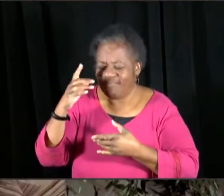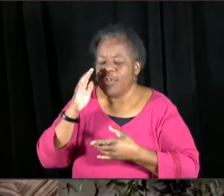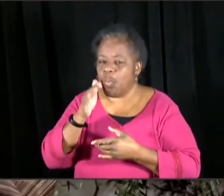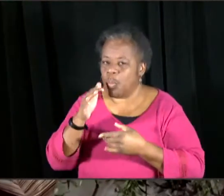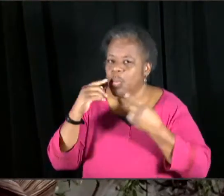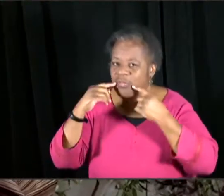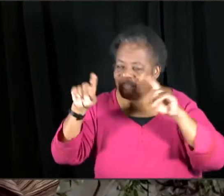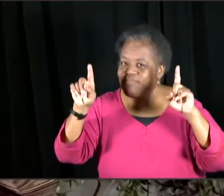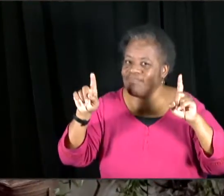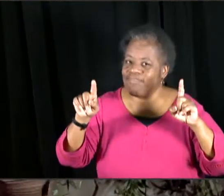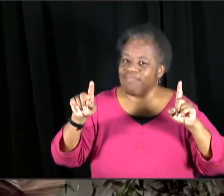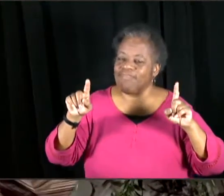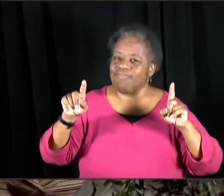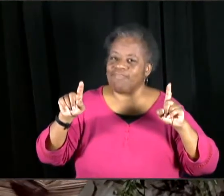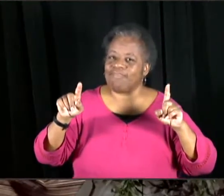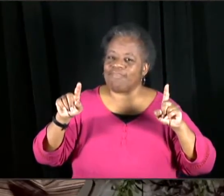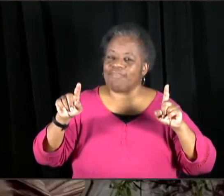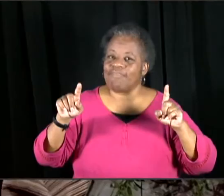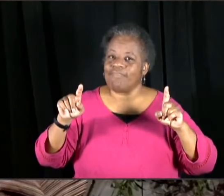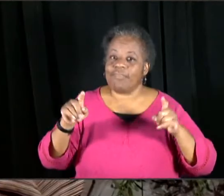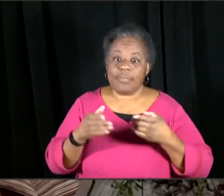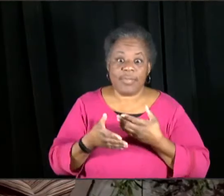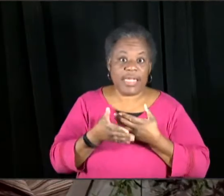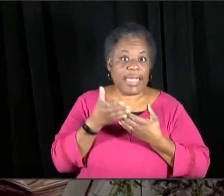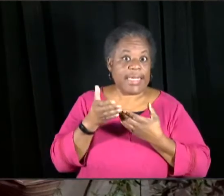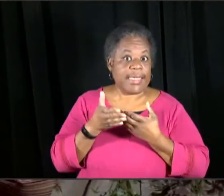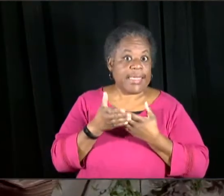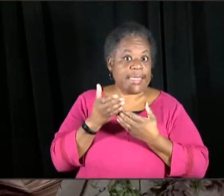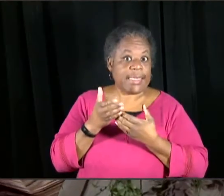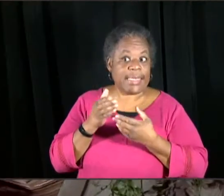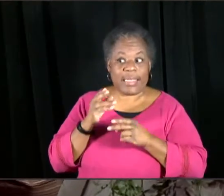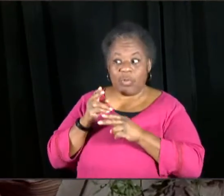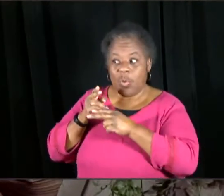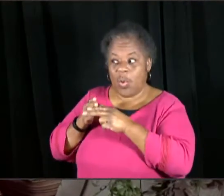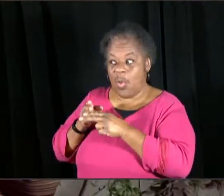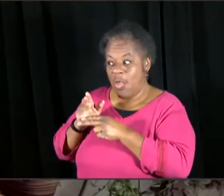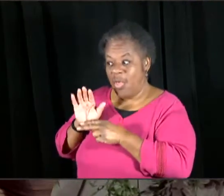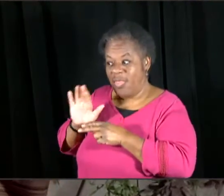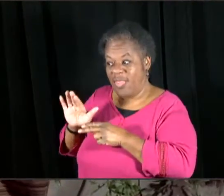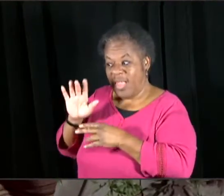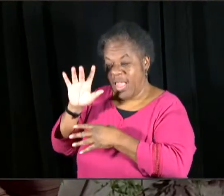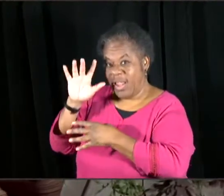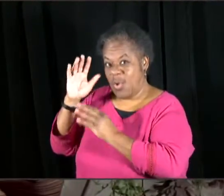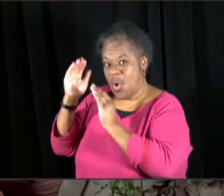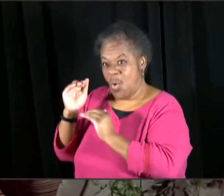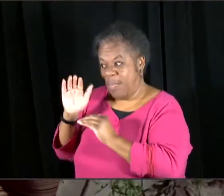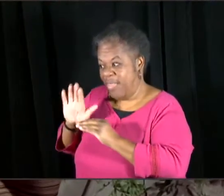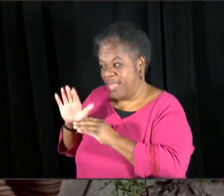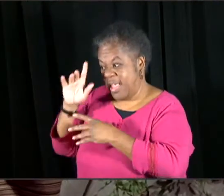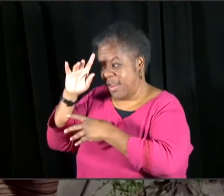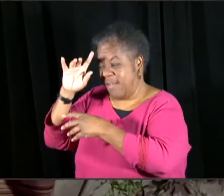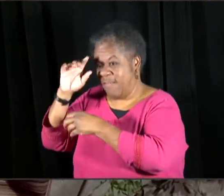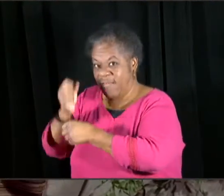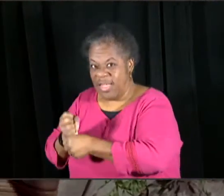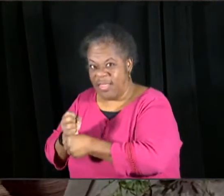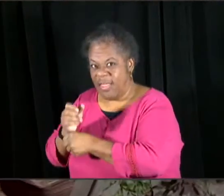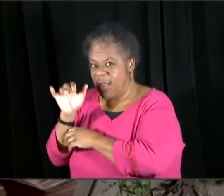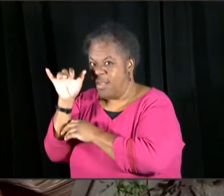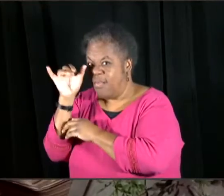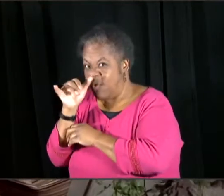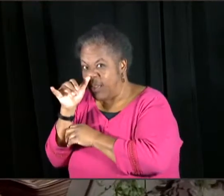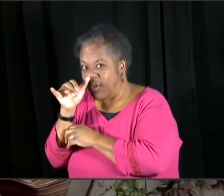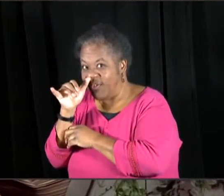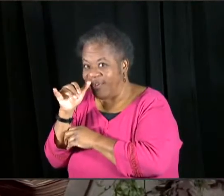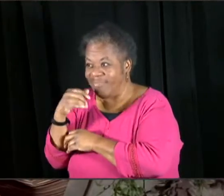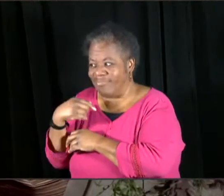And from a distance, it would be easy to call hope like that or faith like that foolish. I know